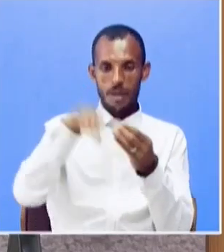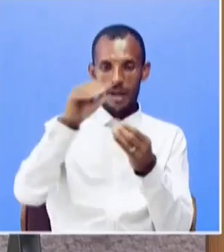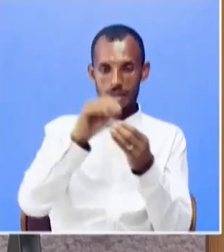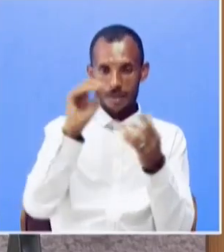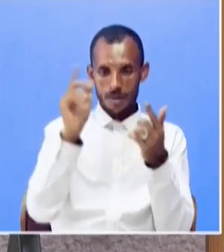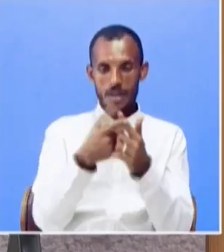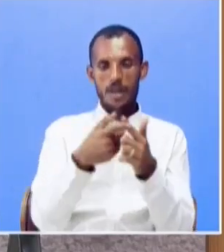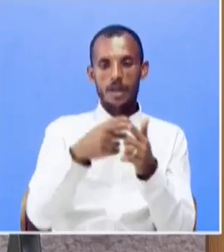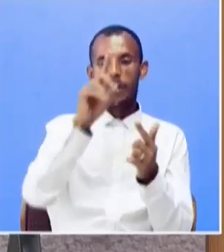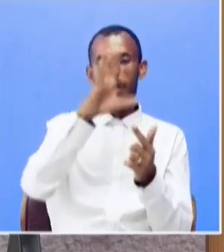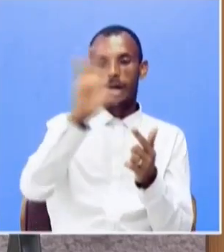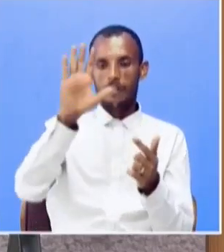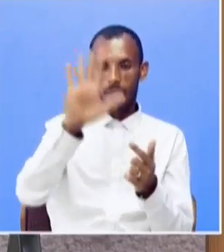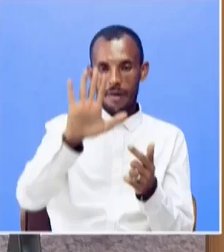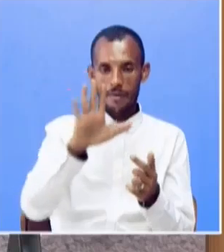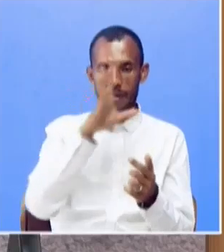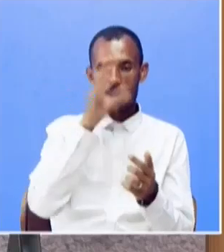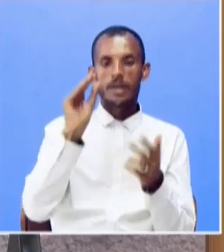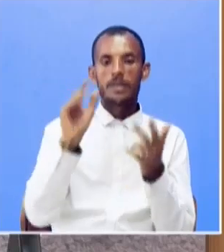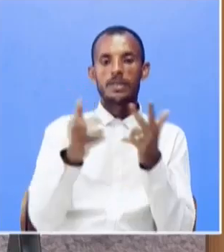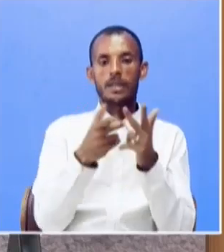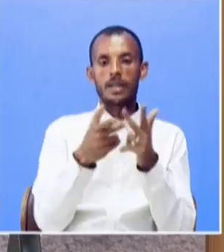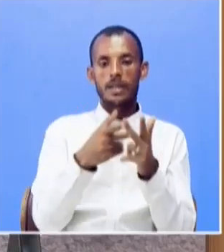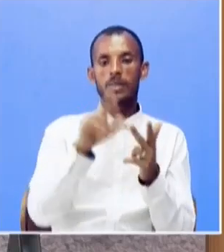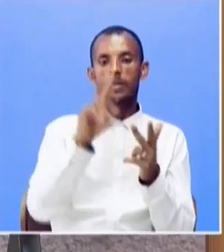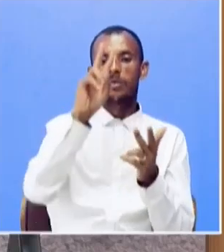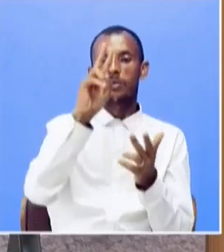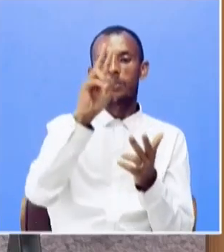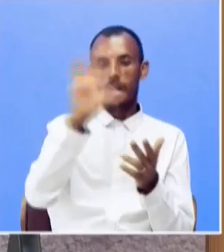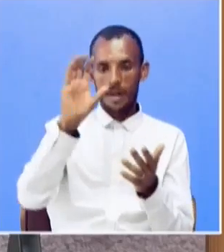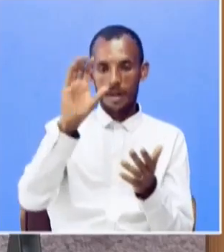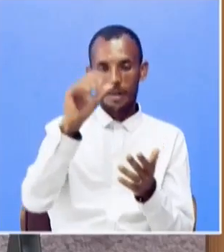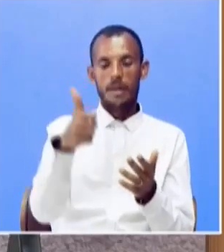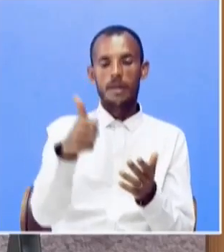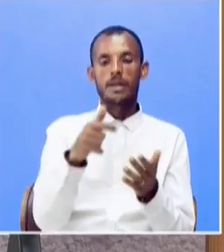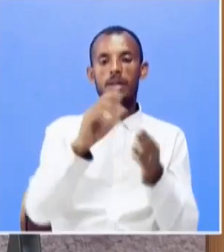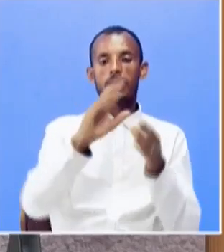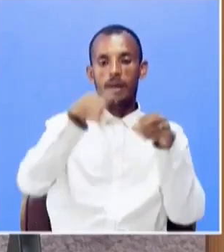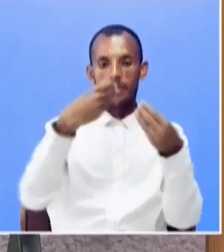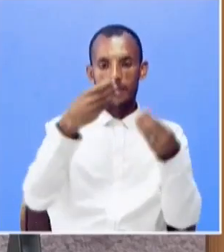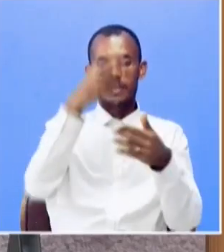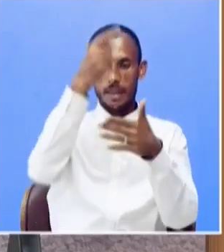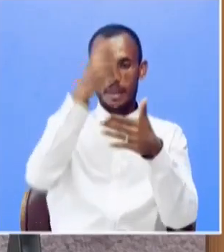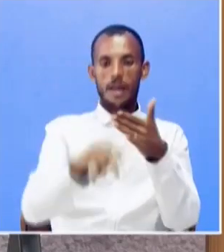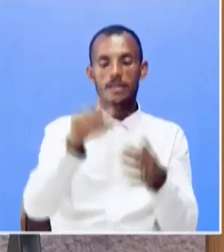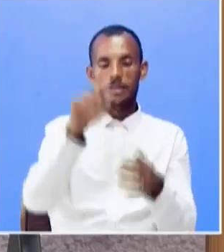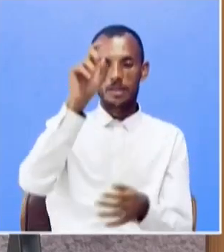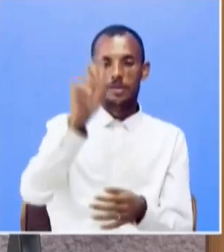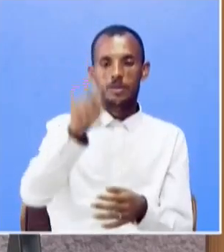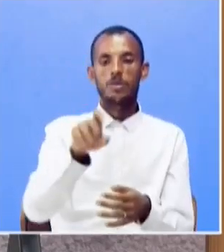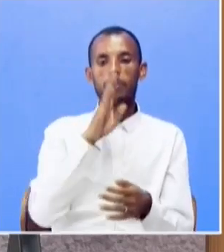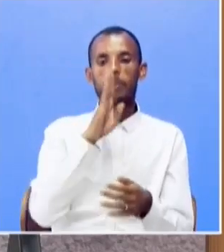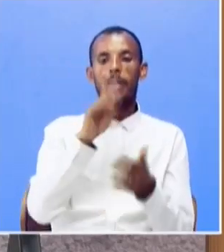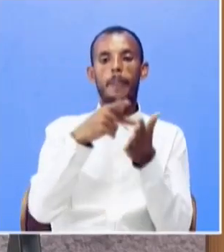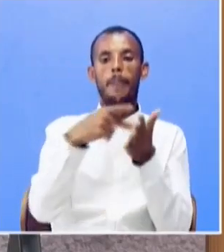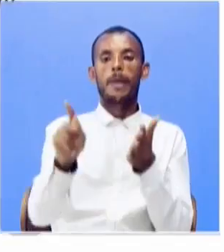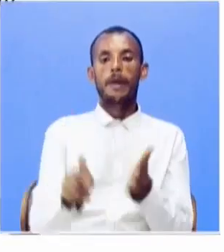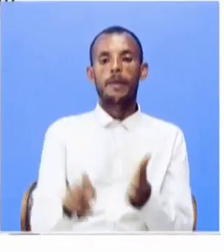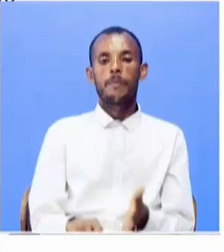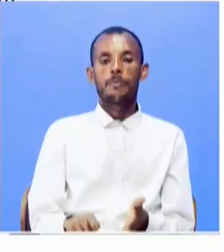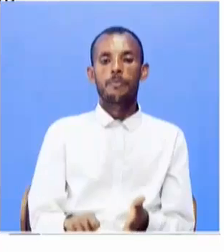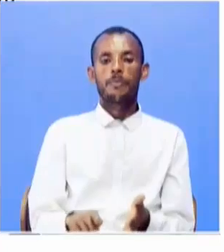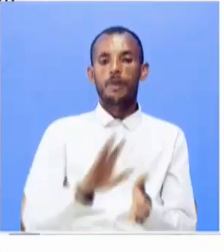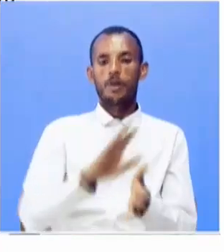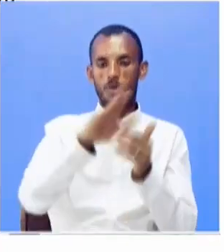second 105, on third interval 210. The sum of these three gives us the tax should be paid. Therefore,